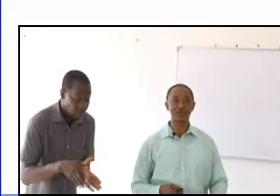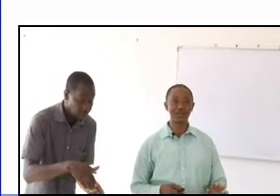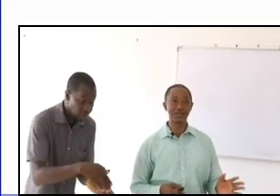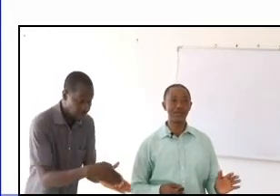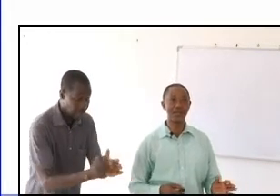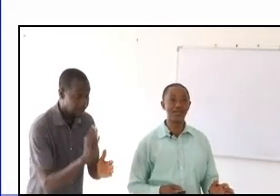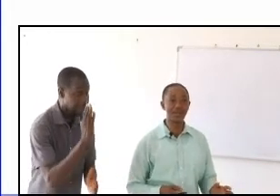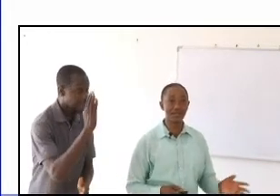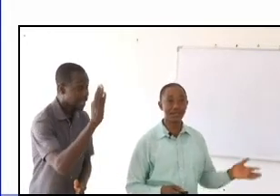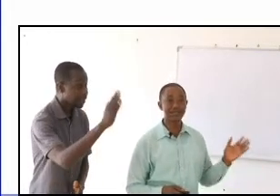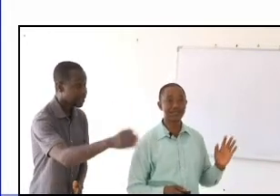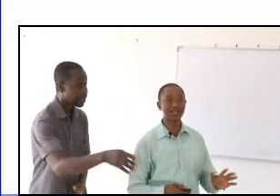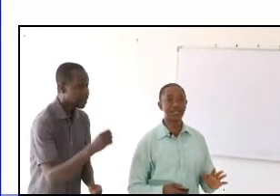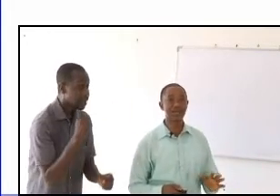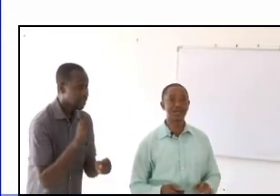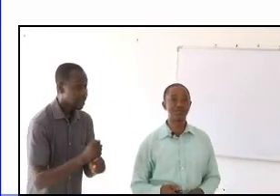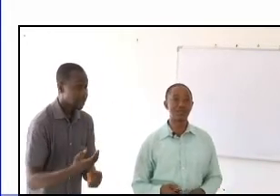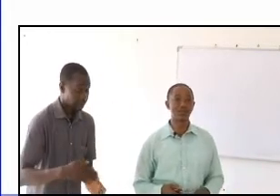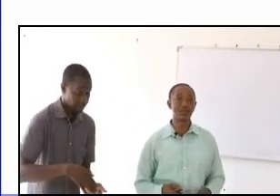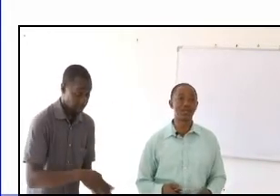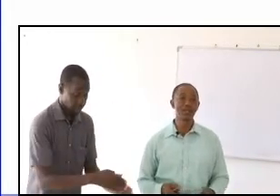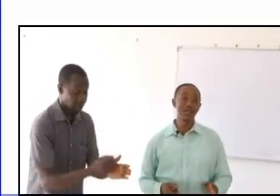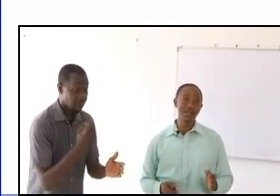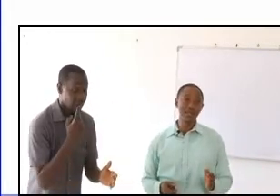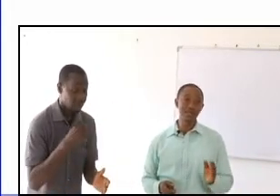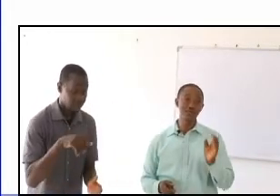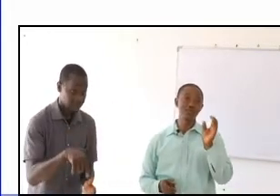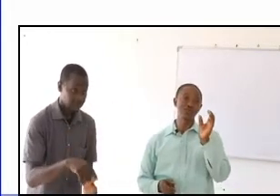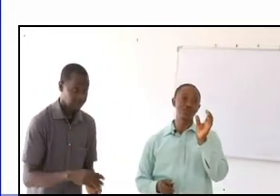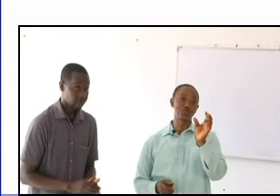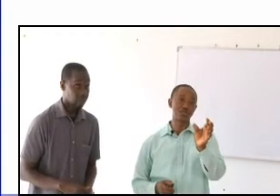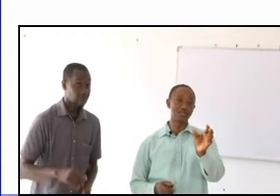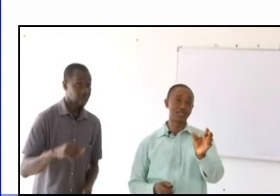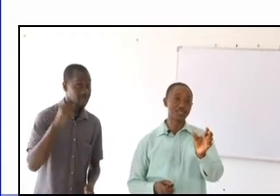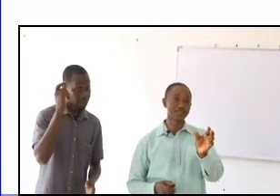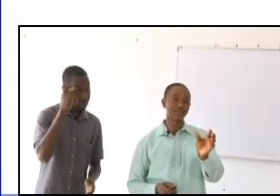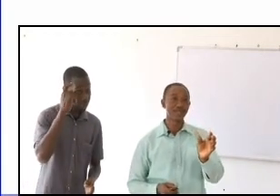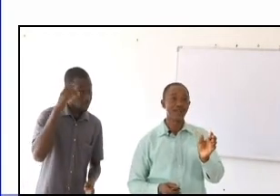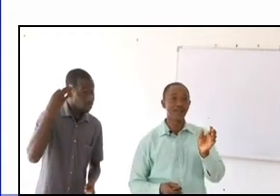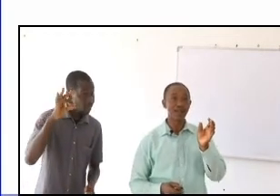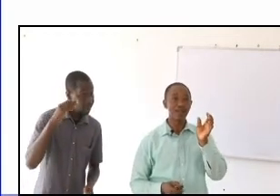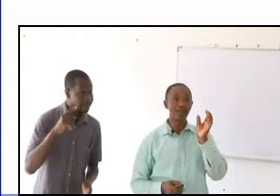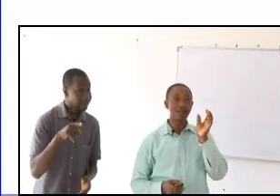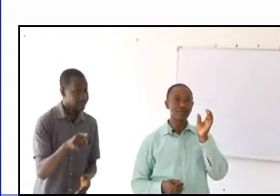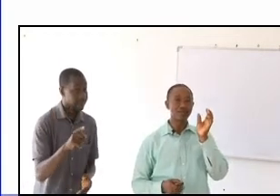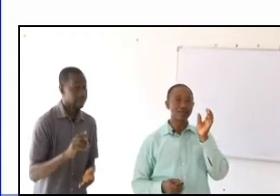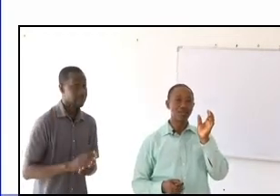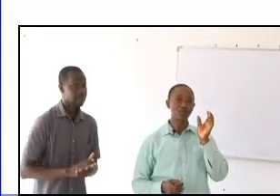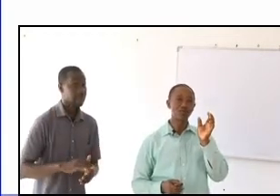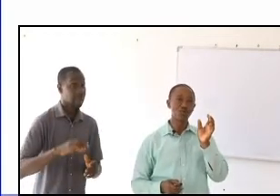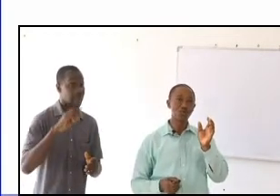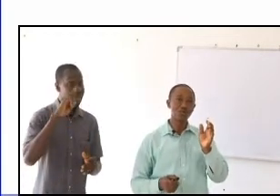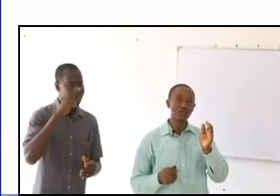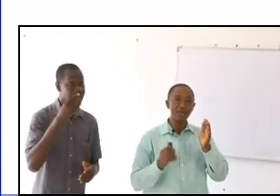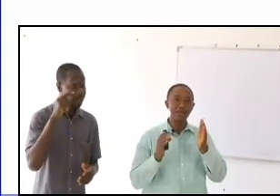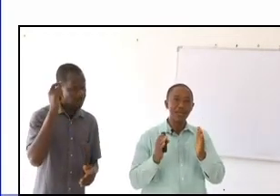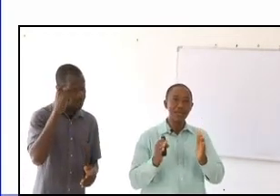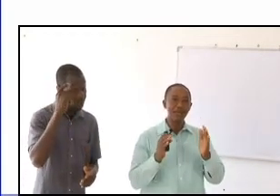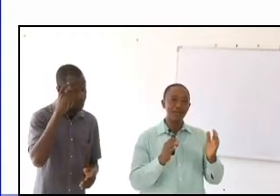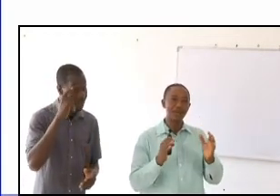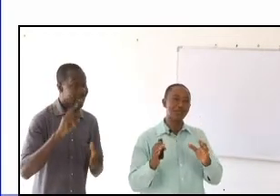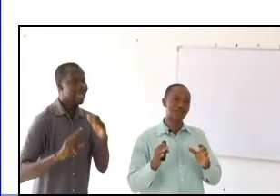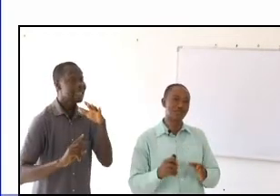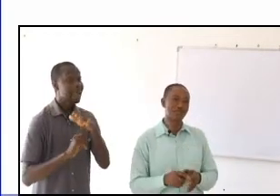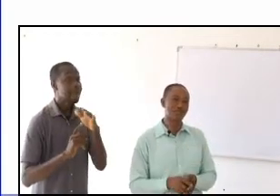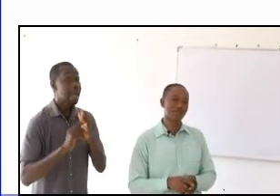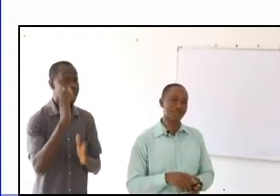directly. So whatever they make is sent directly into your body. Again, you need to study this and try to know the main